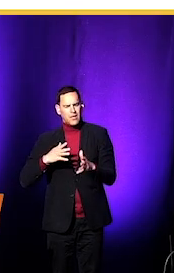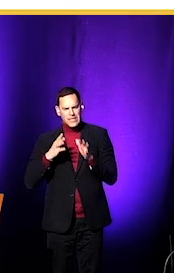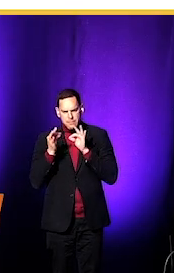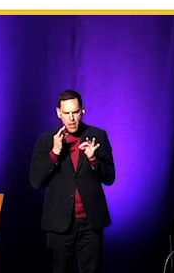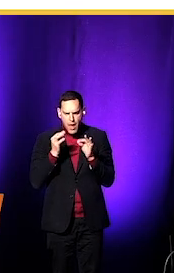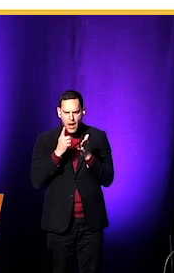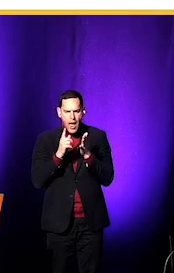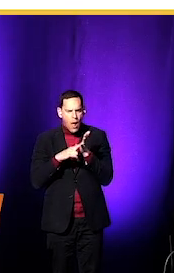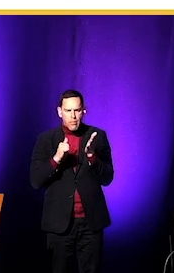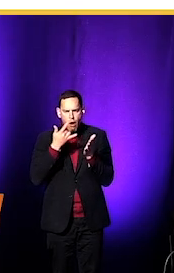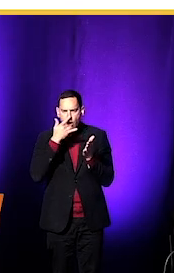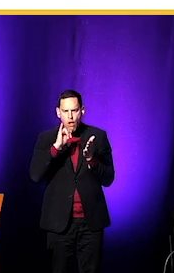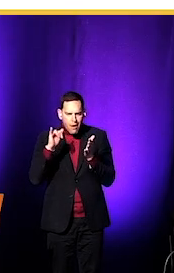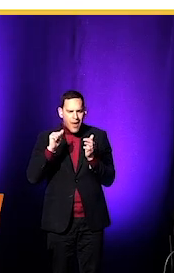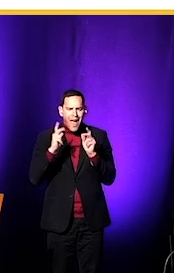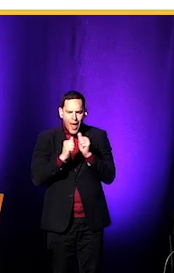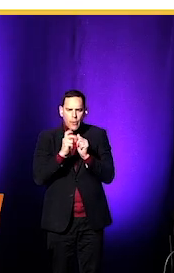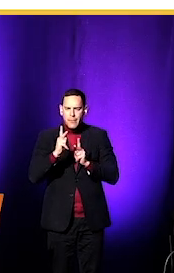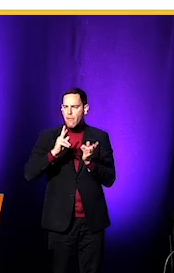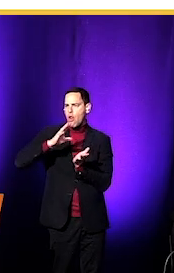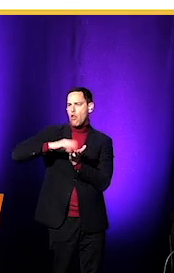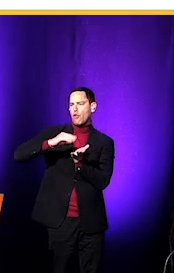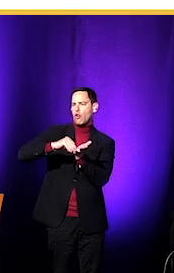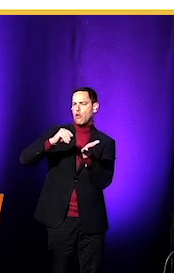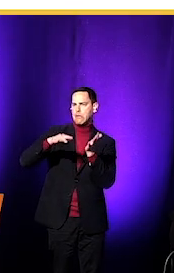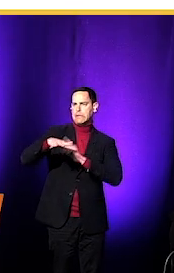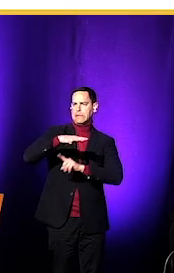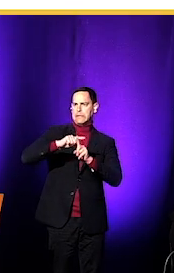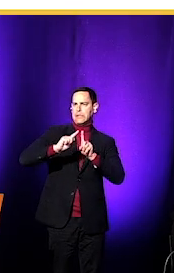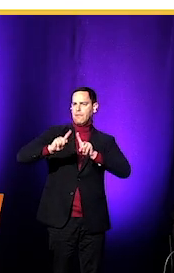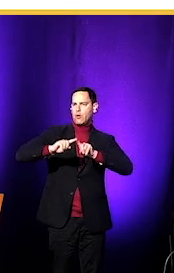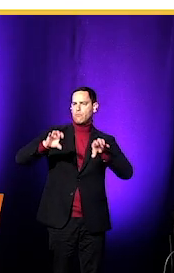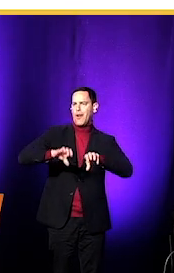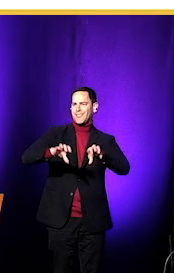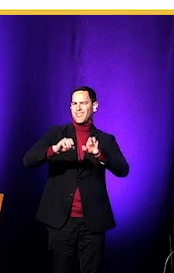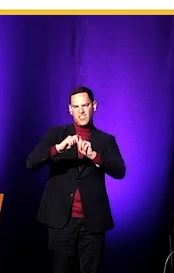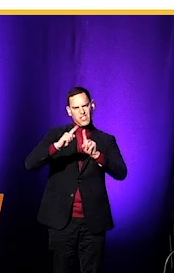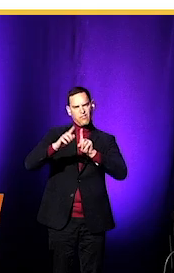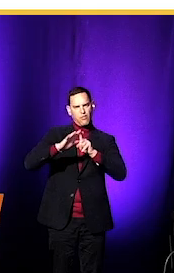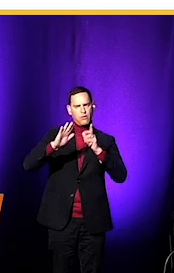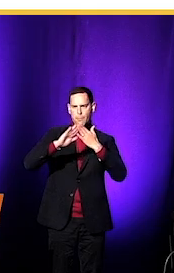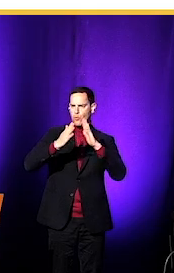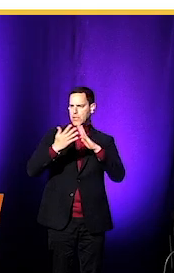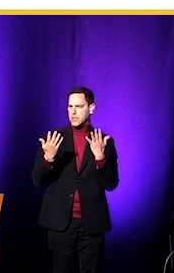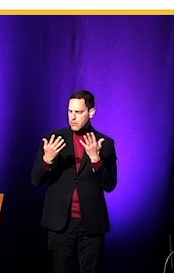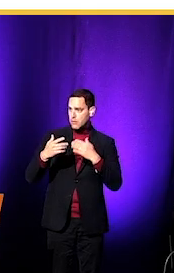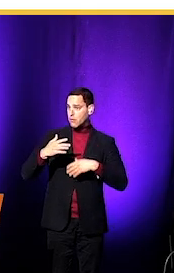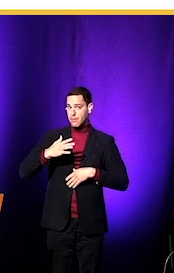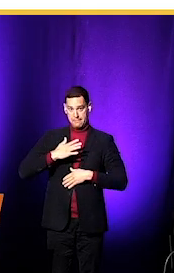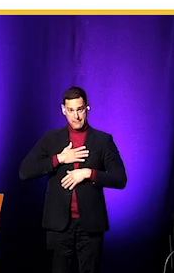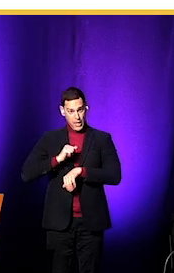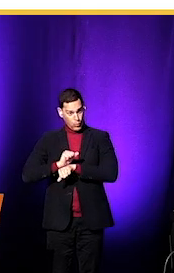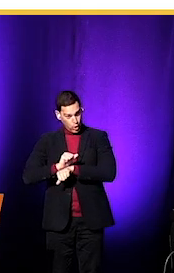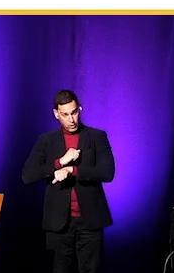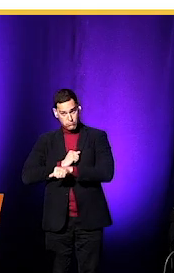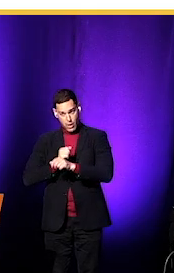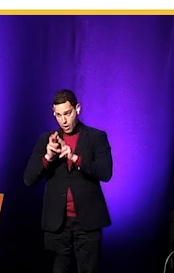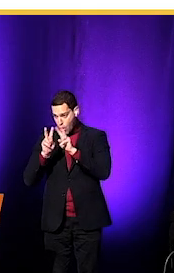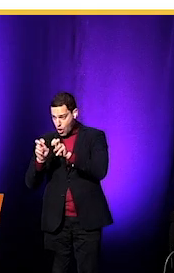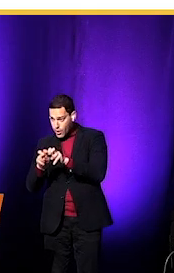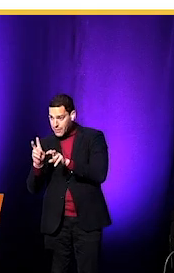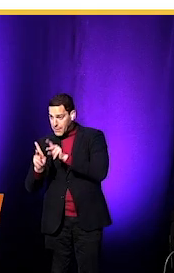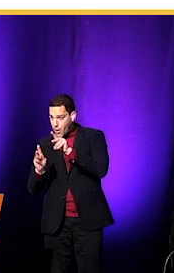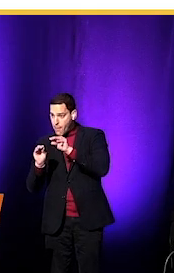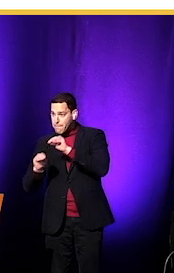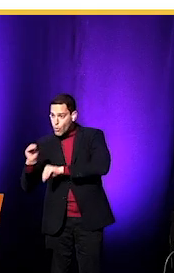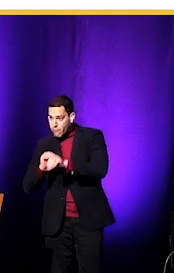people's learning in and across everyday practices? In my work, attention to learning that occurs in people's movement, what I've called